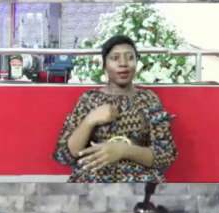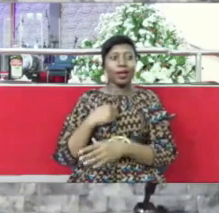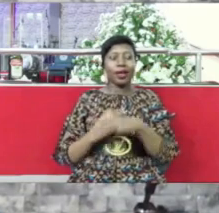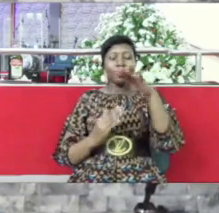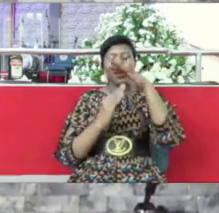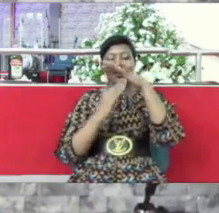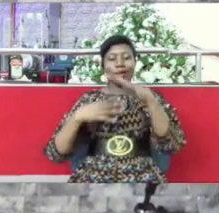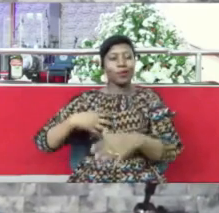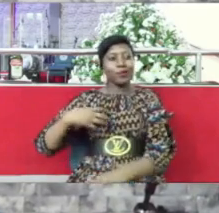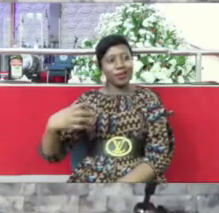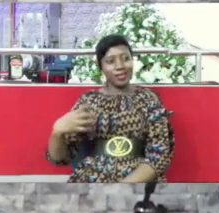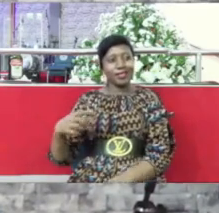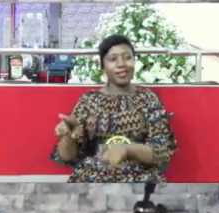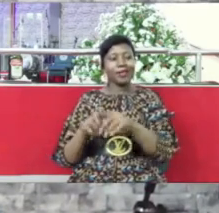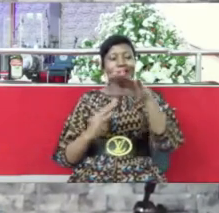Sio ni hey.